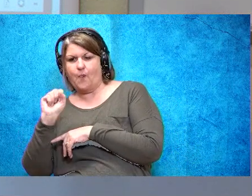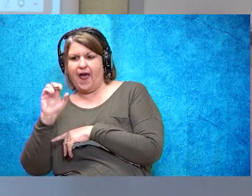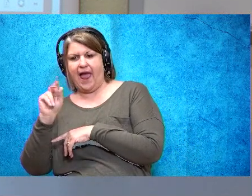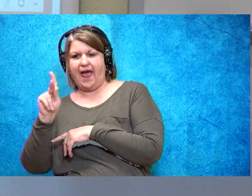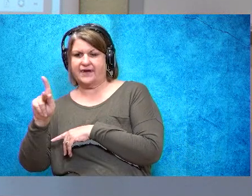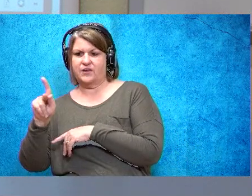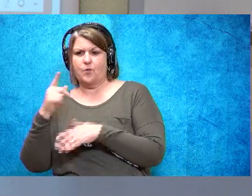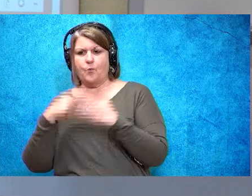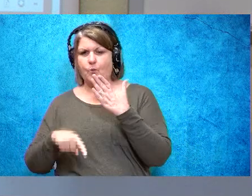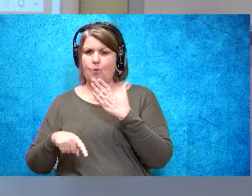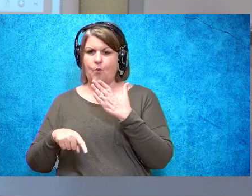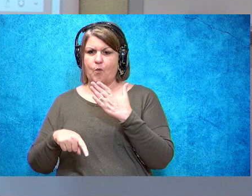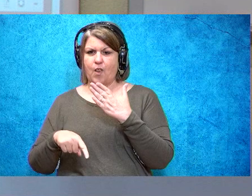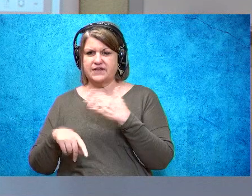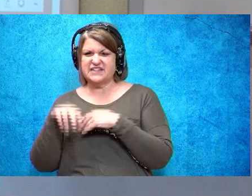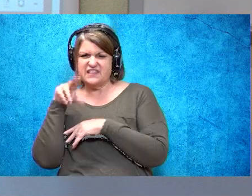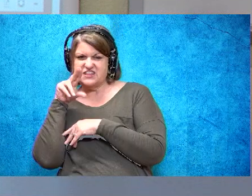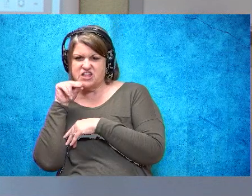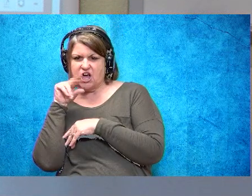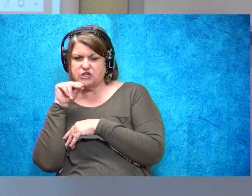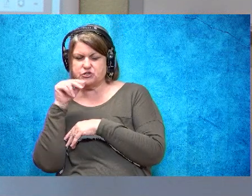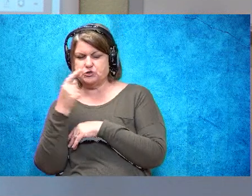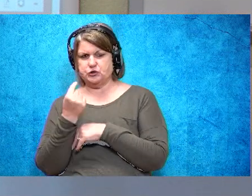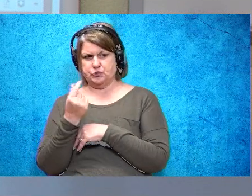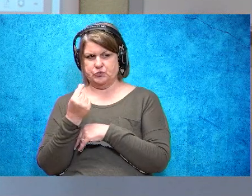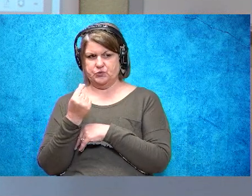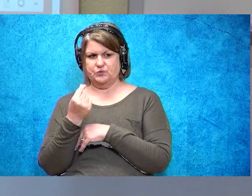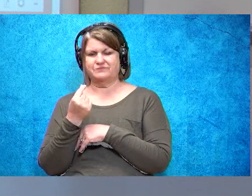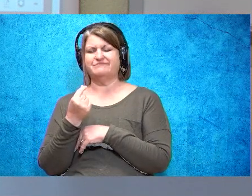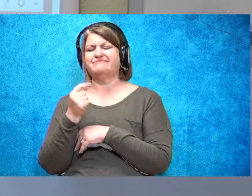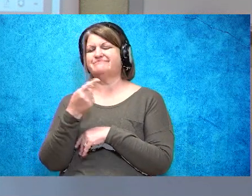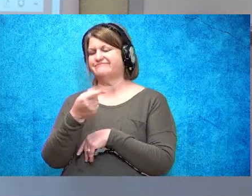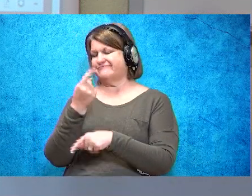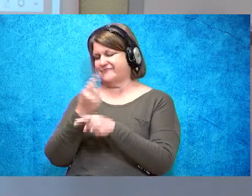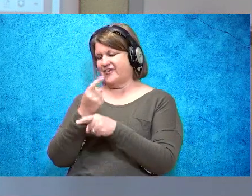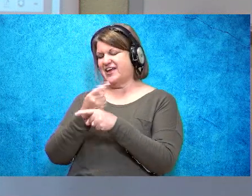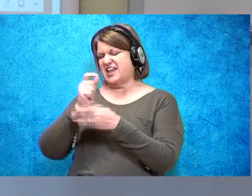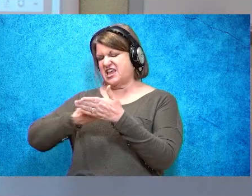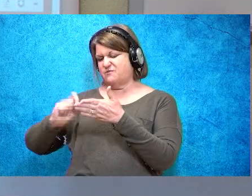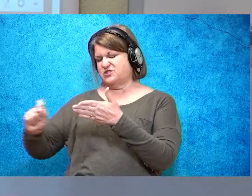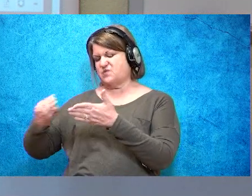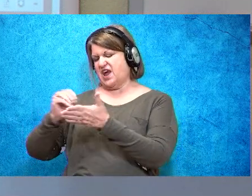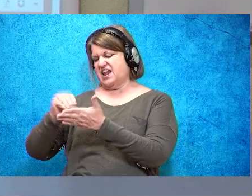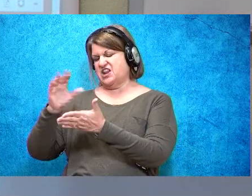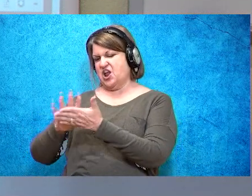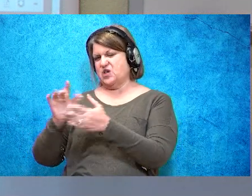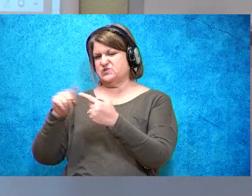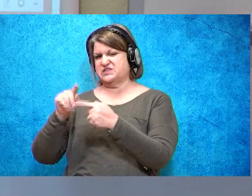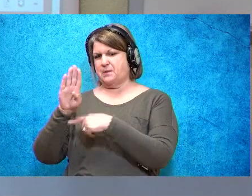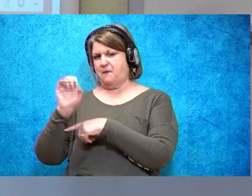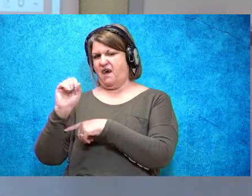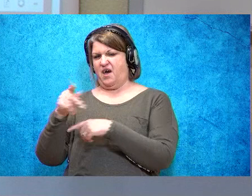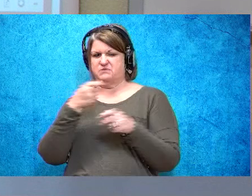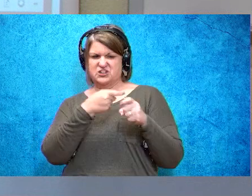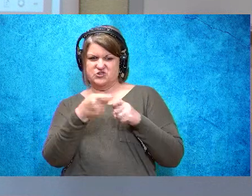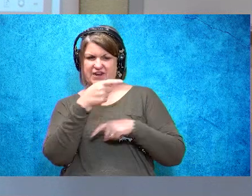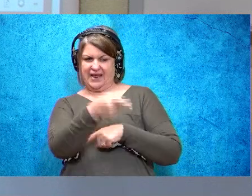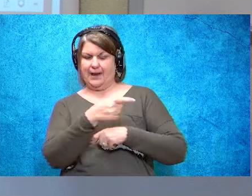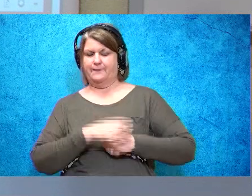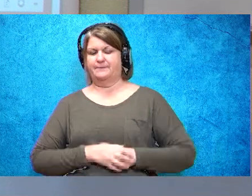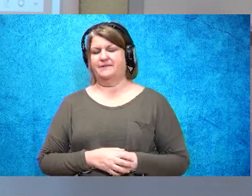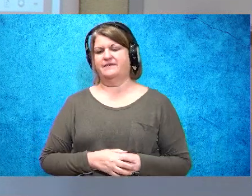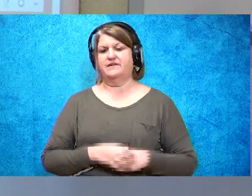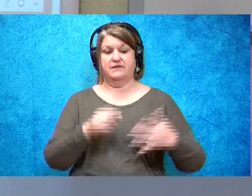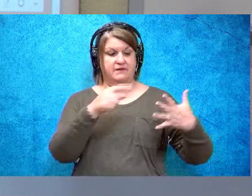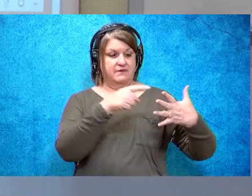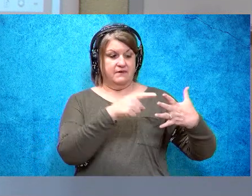Right, he was writing notes to Bob to trick him. Good job. The next question word, where. Where is